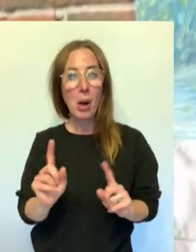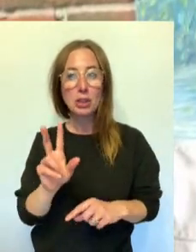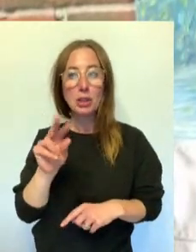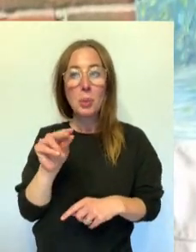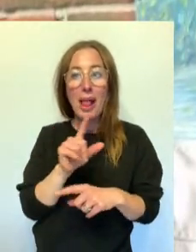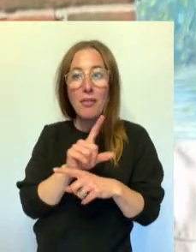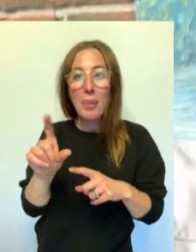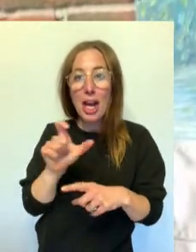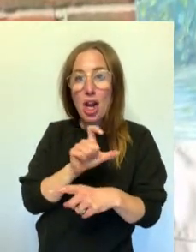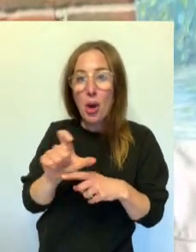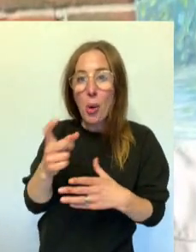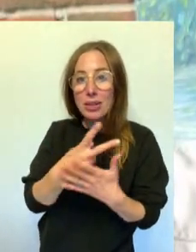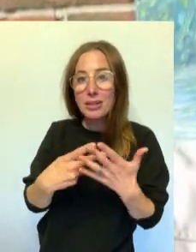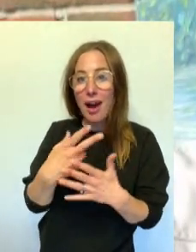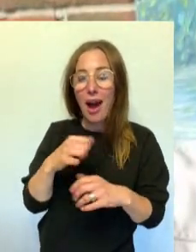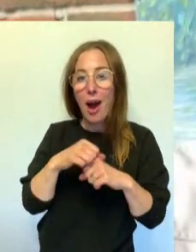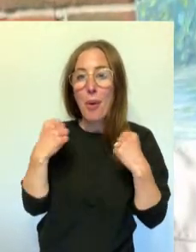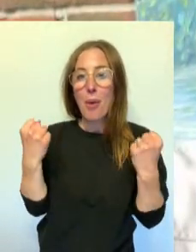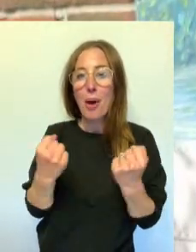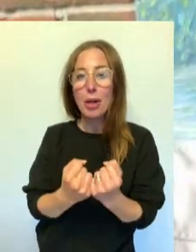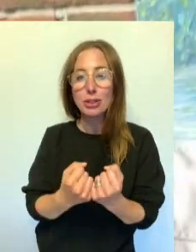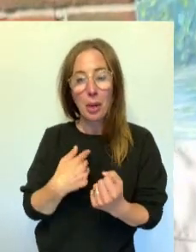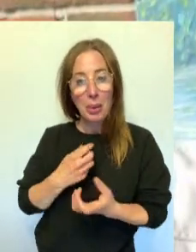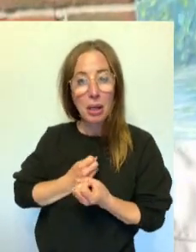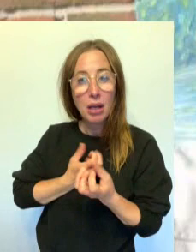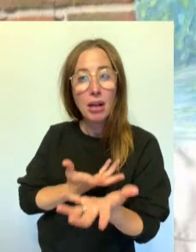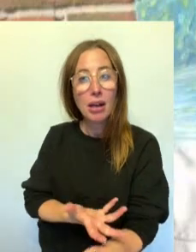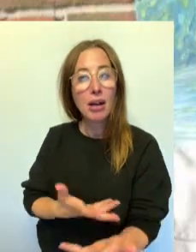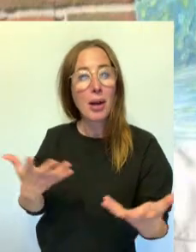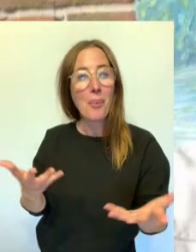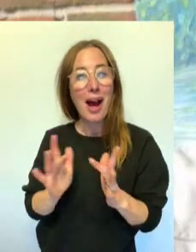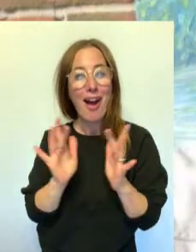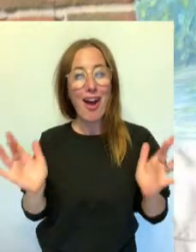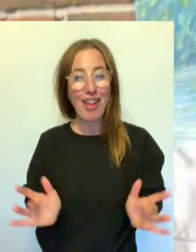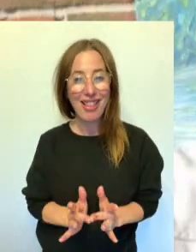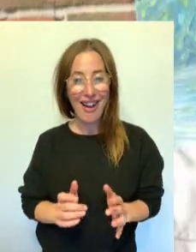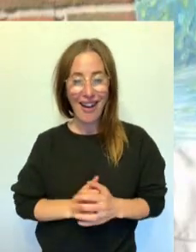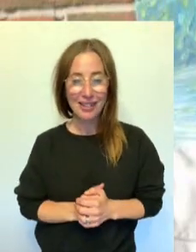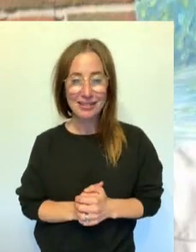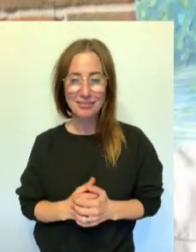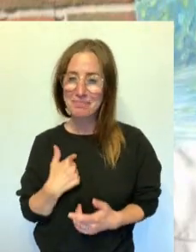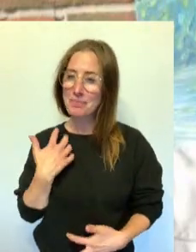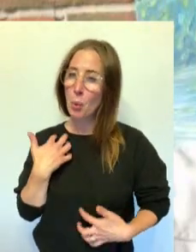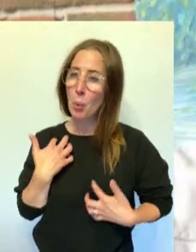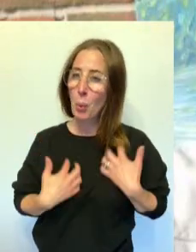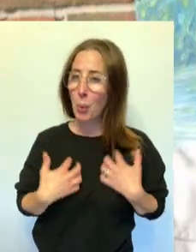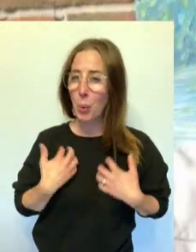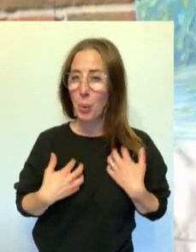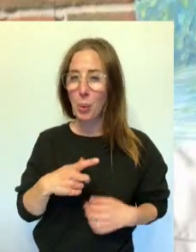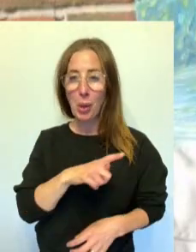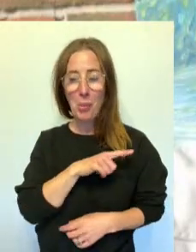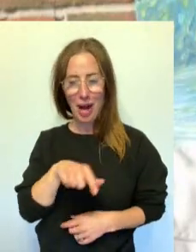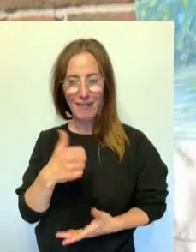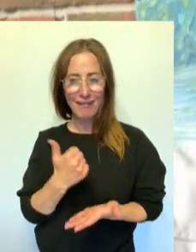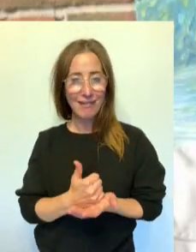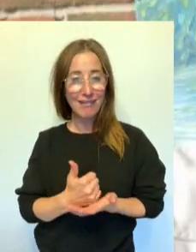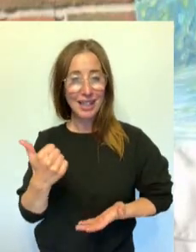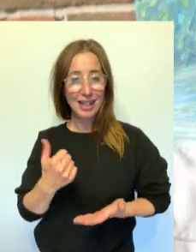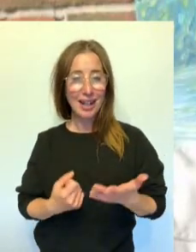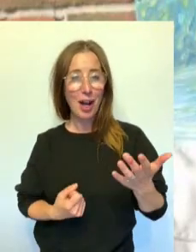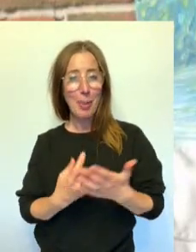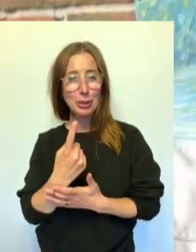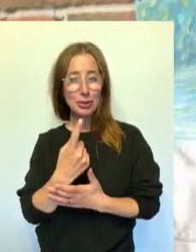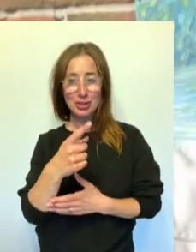online. I'm super excited to see you guys joining us today, and it's just going to be a fantastic opportunity to